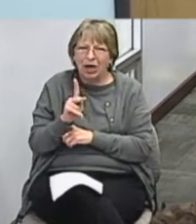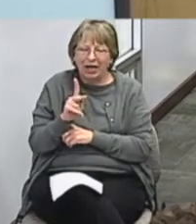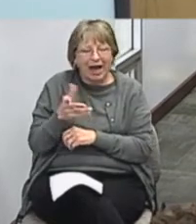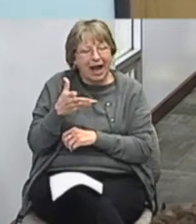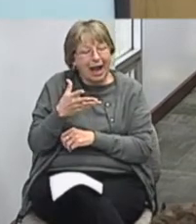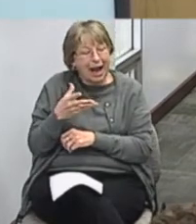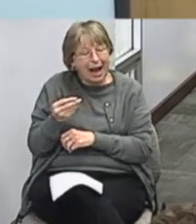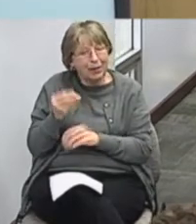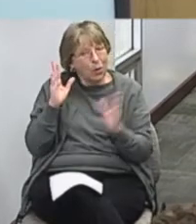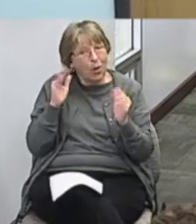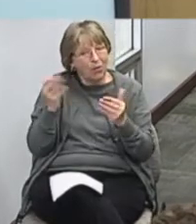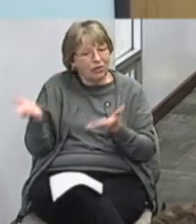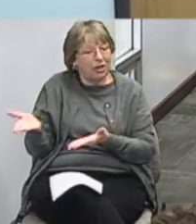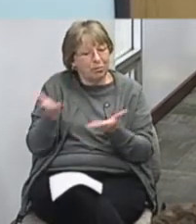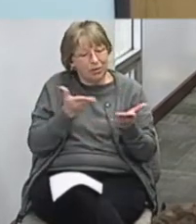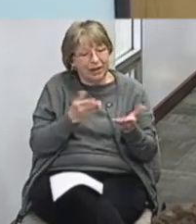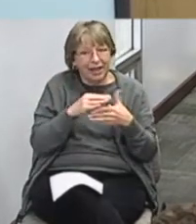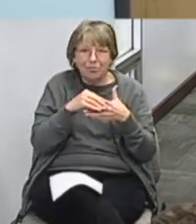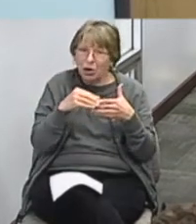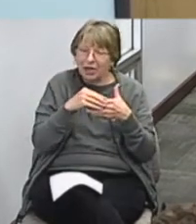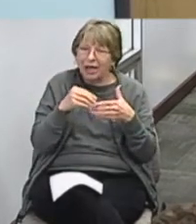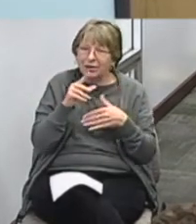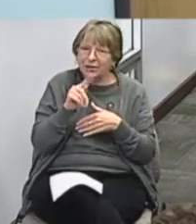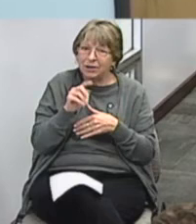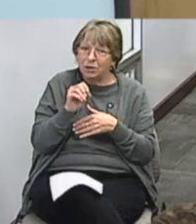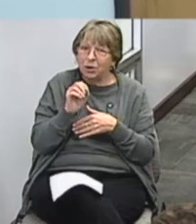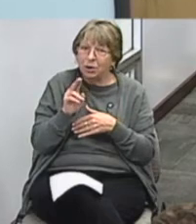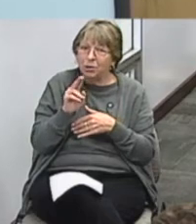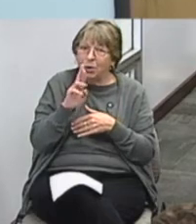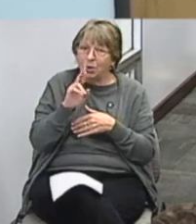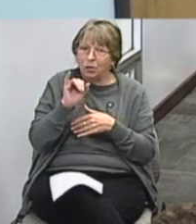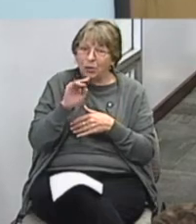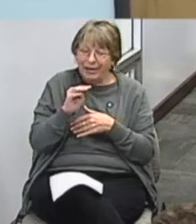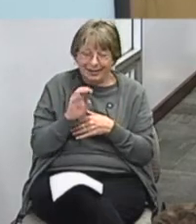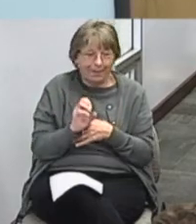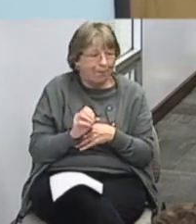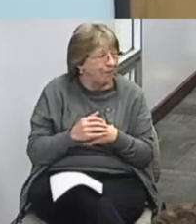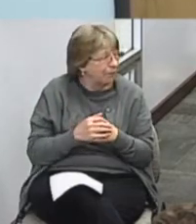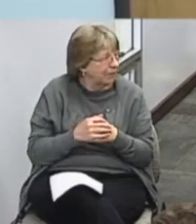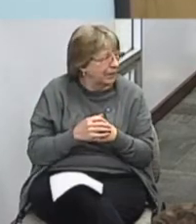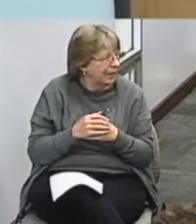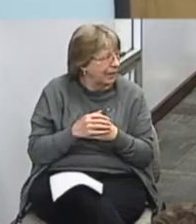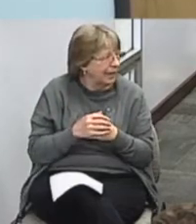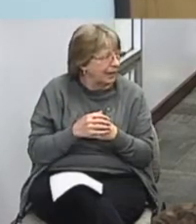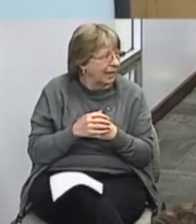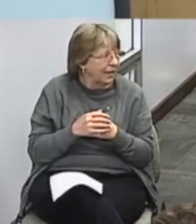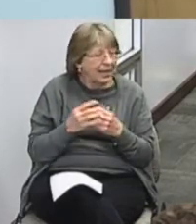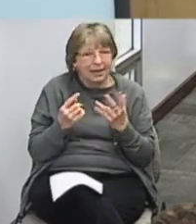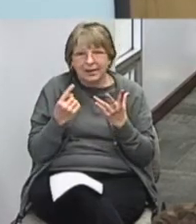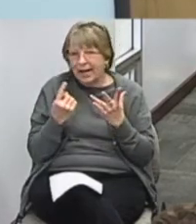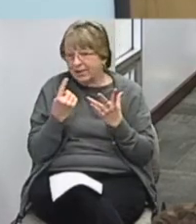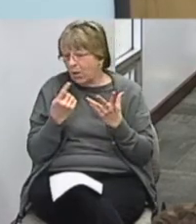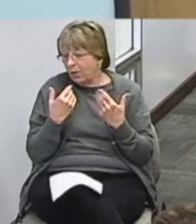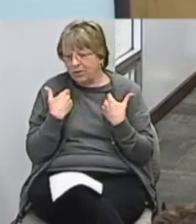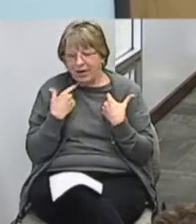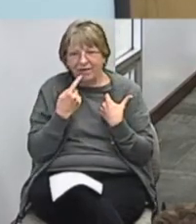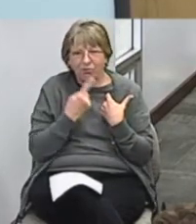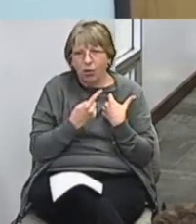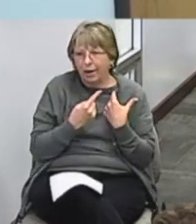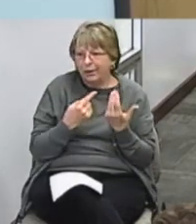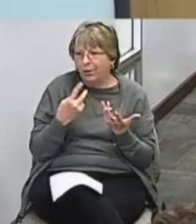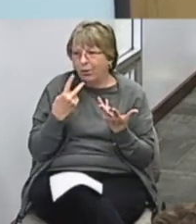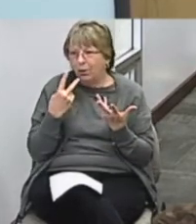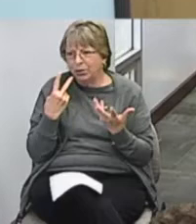the community. As the only, maybe one or two parks in town without a